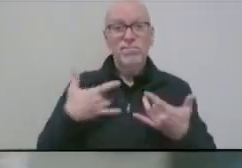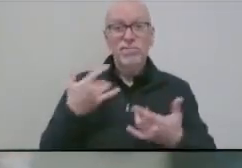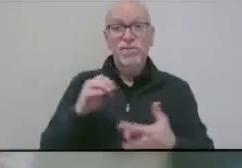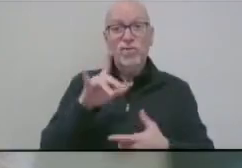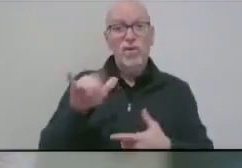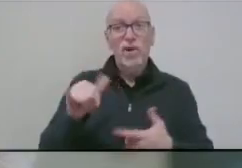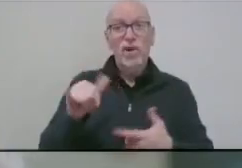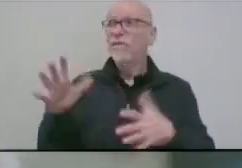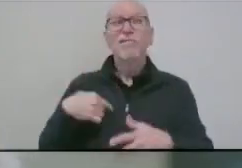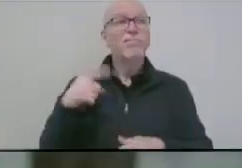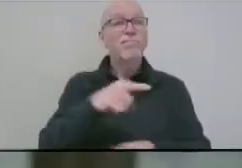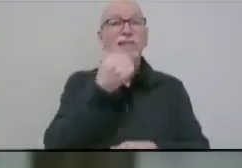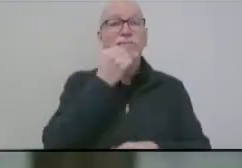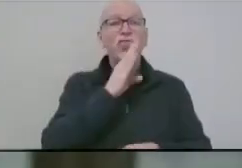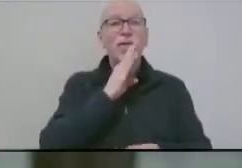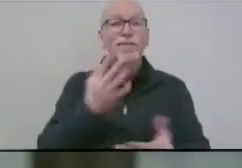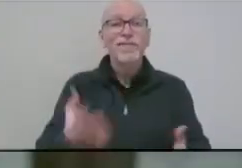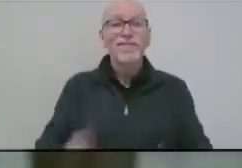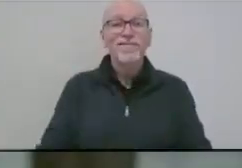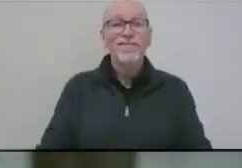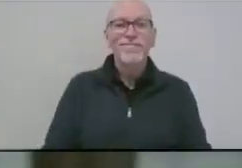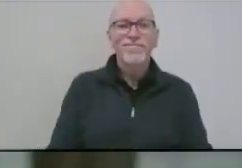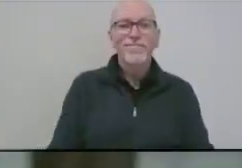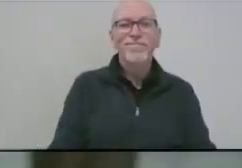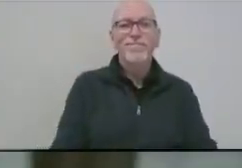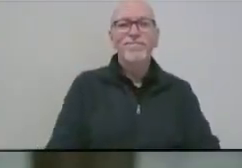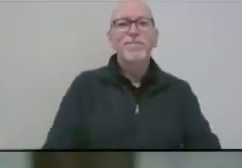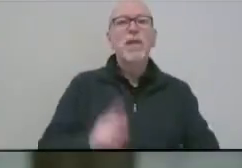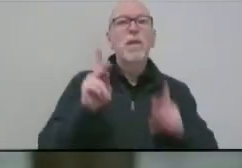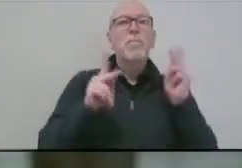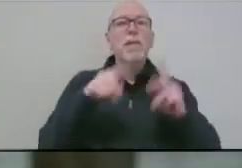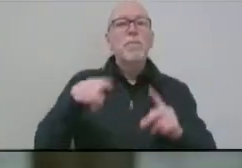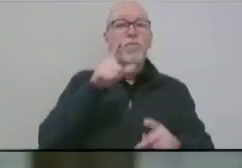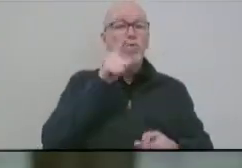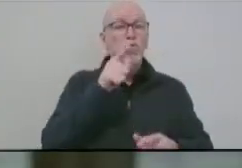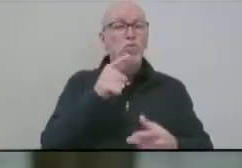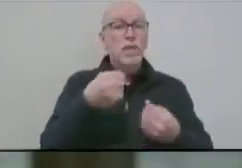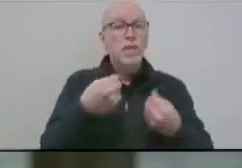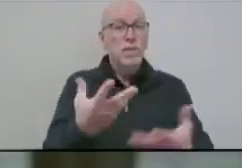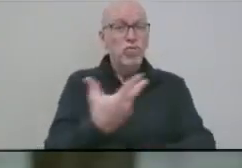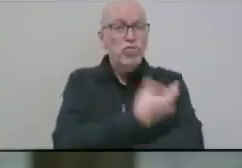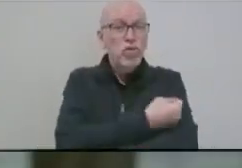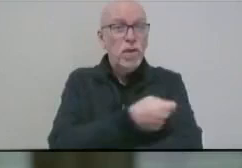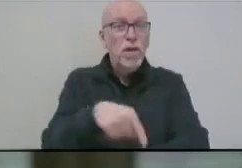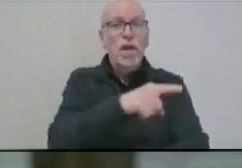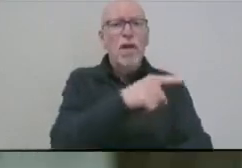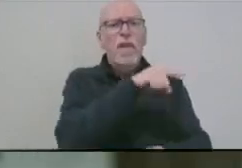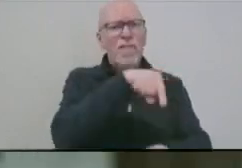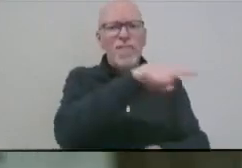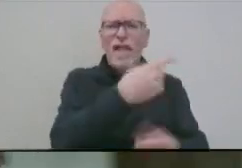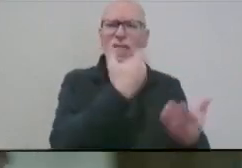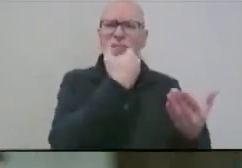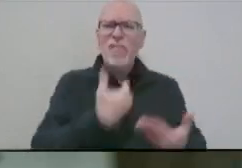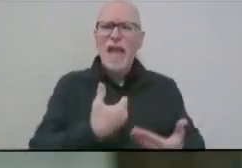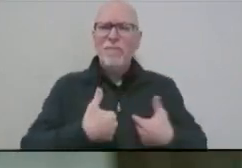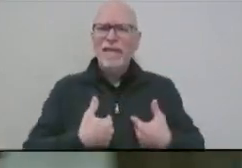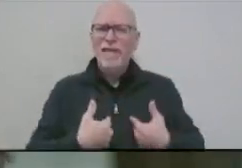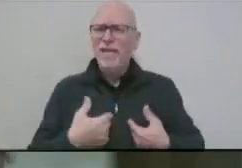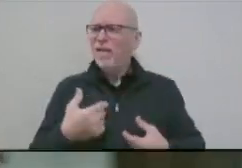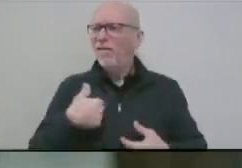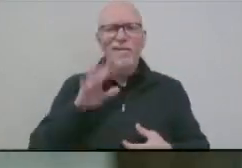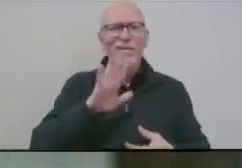breakfast. The people who were administering the vaccines were thanking me. I was thanking